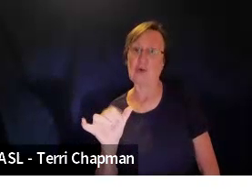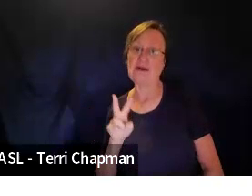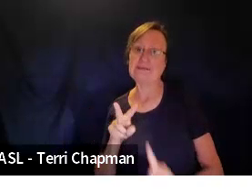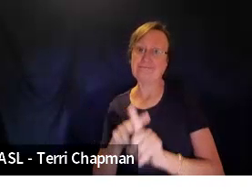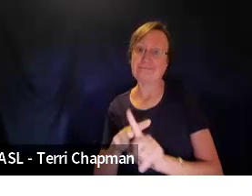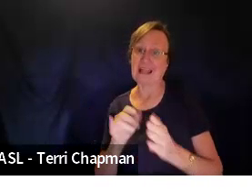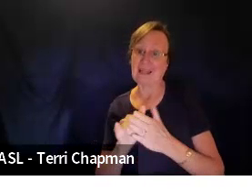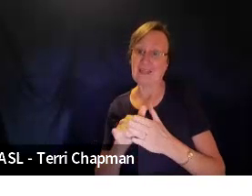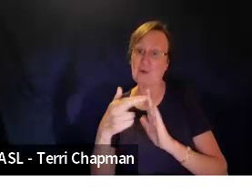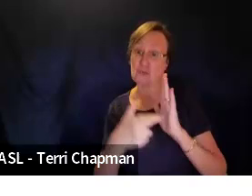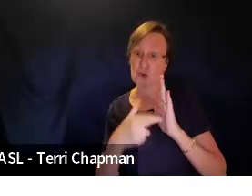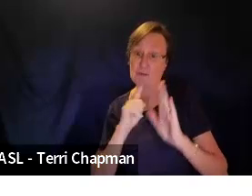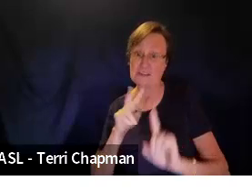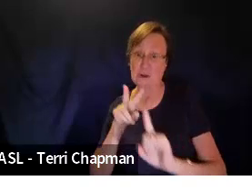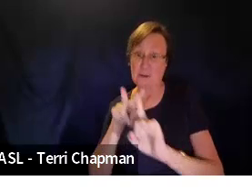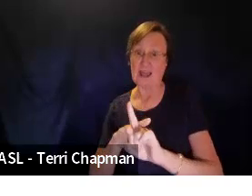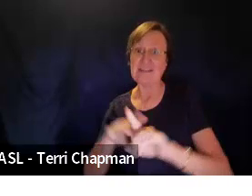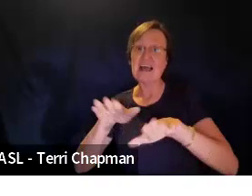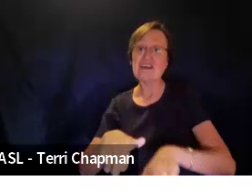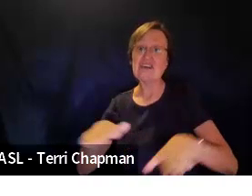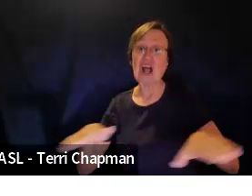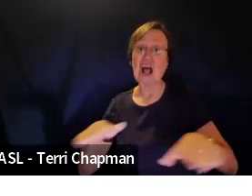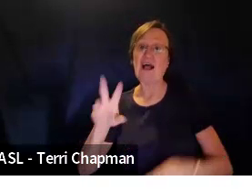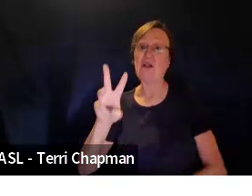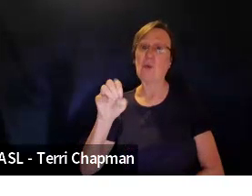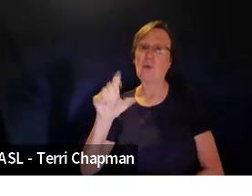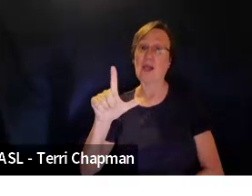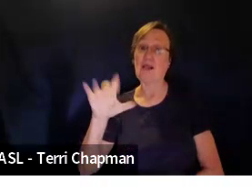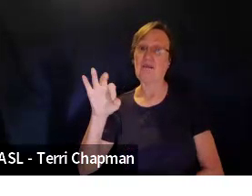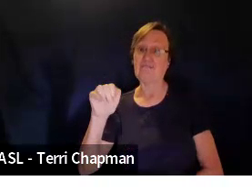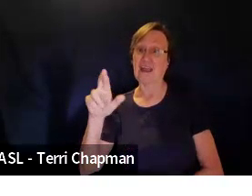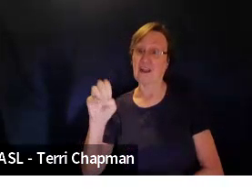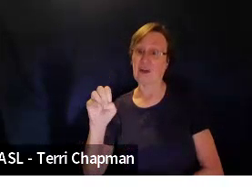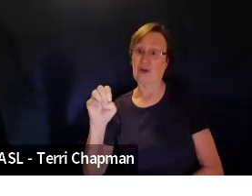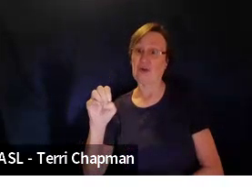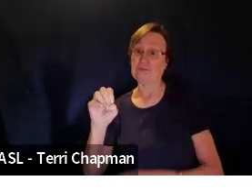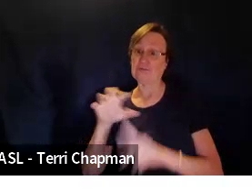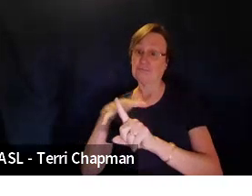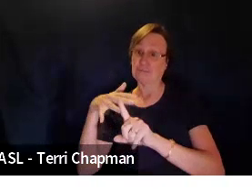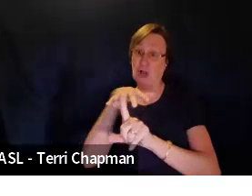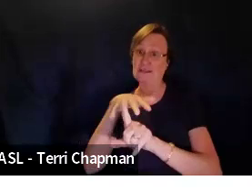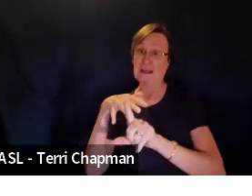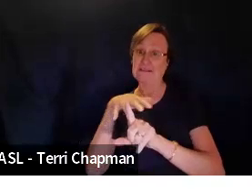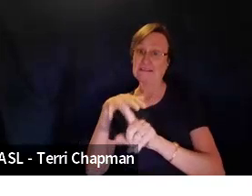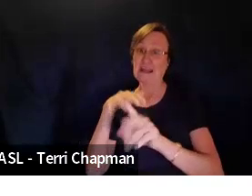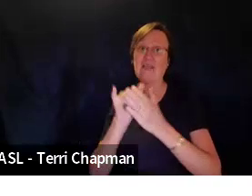clear that it applies in the child welfare context. This is important because,